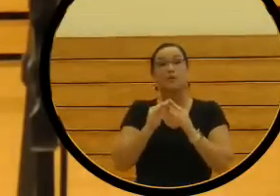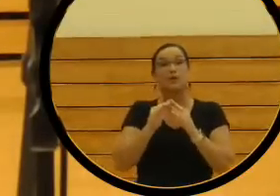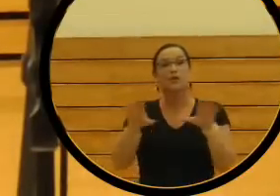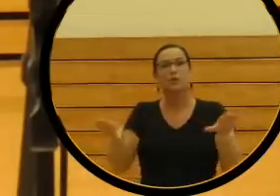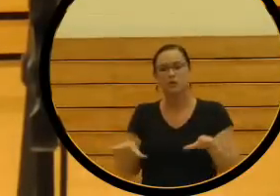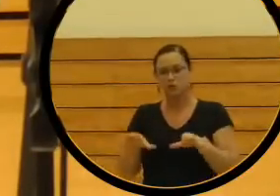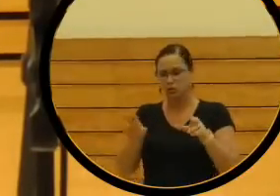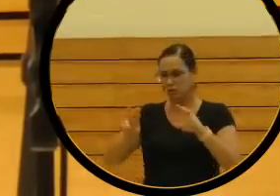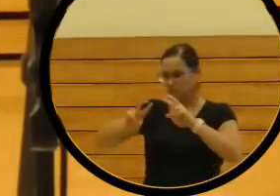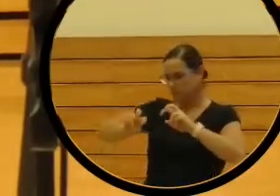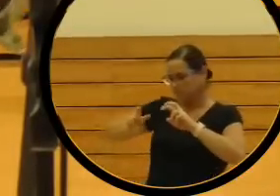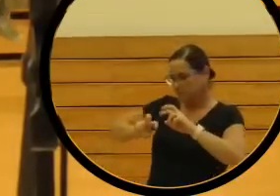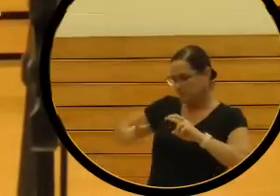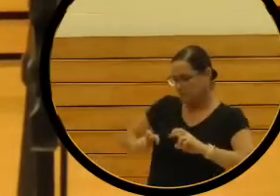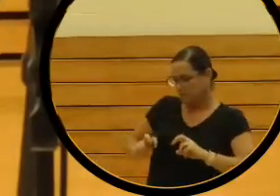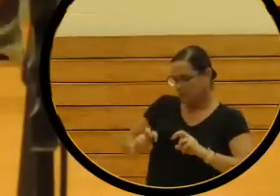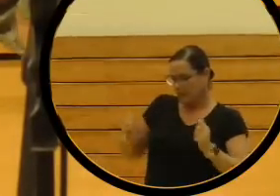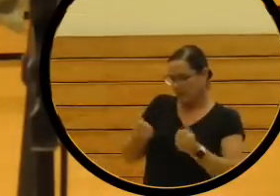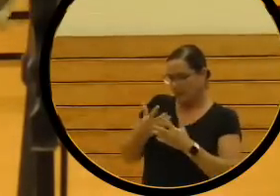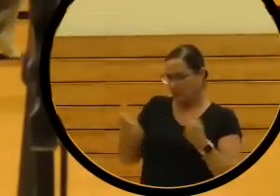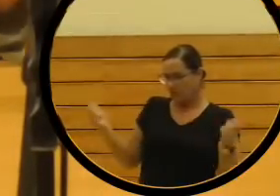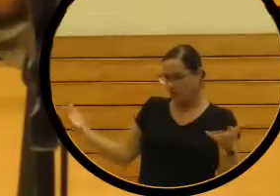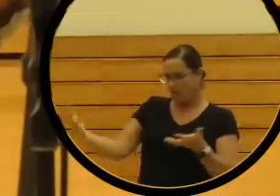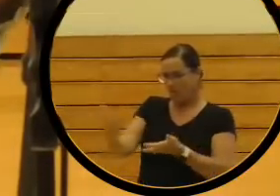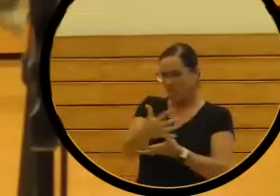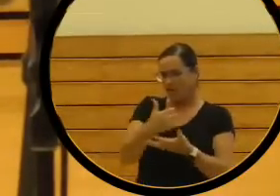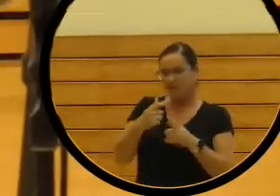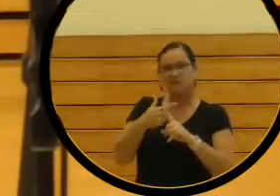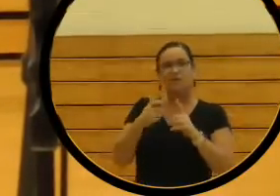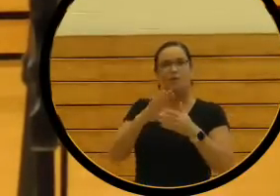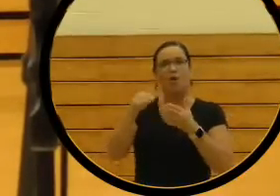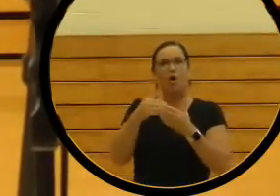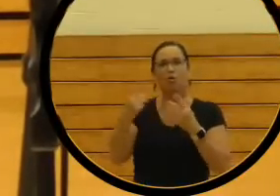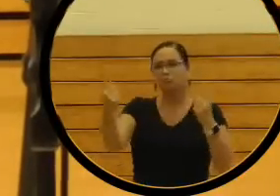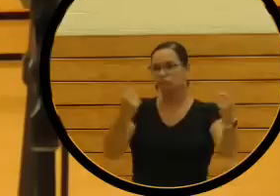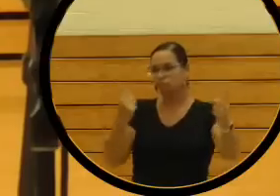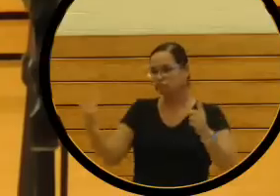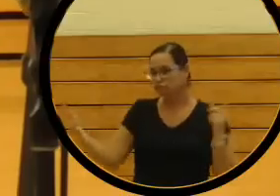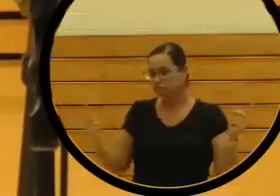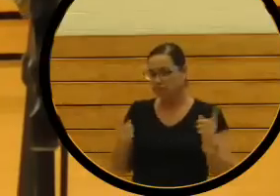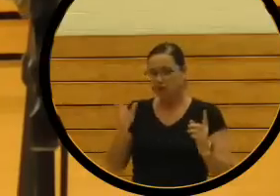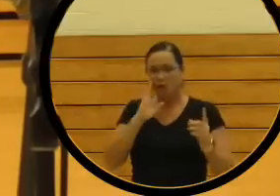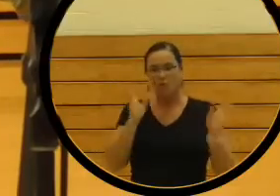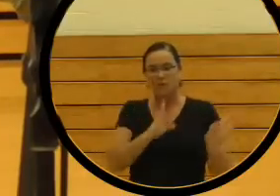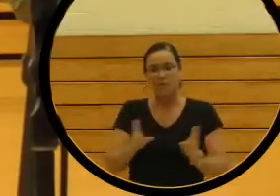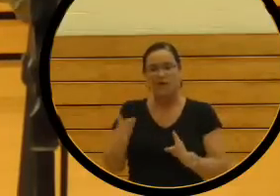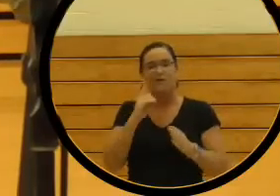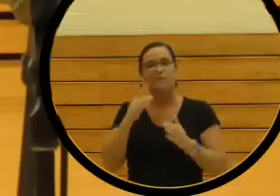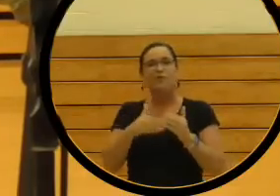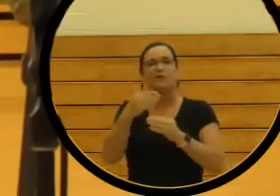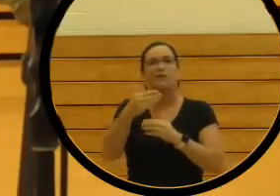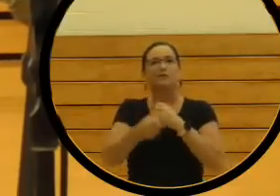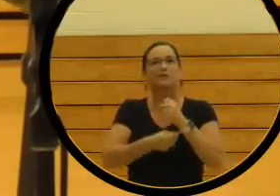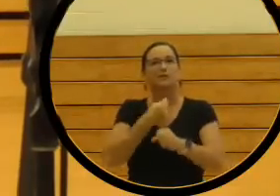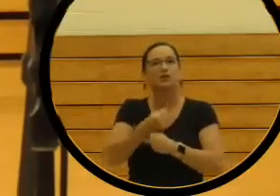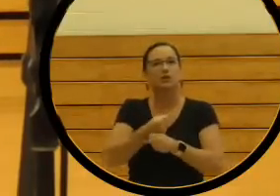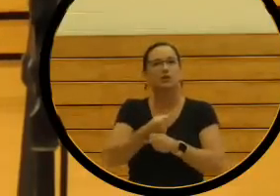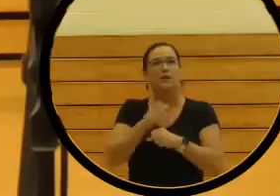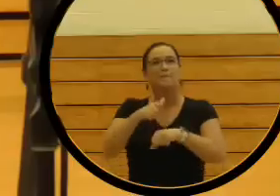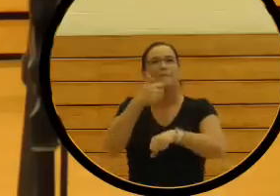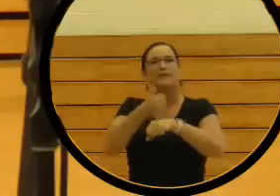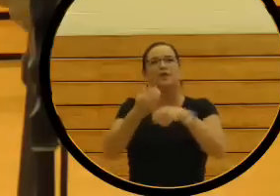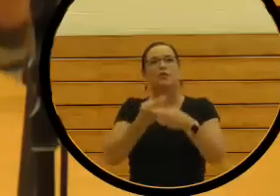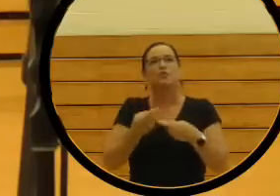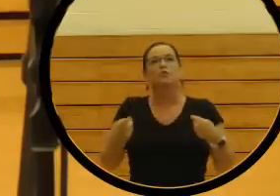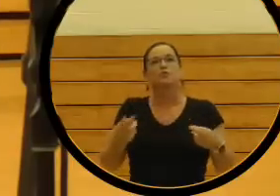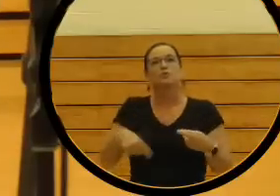an analysis on all this evidence of data being brought forth and strategically plan for the next year based on the resources that they